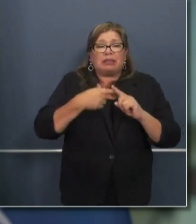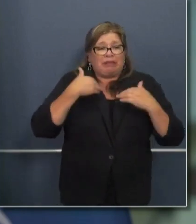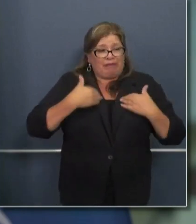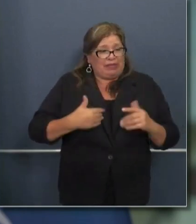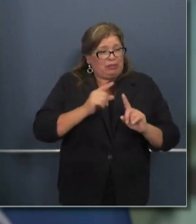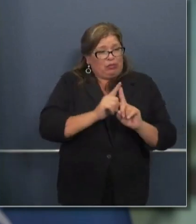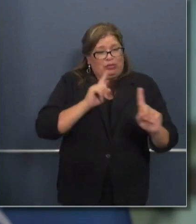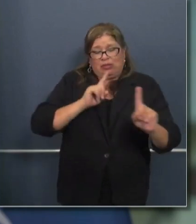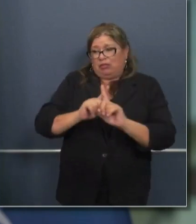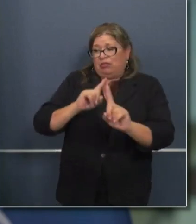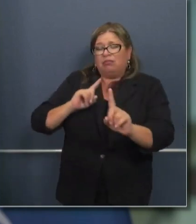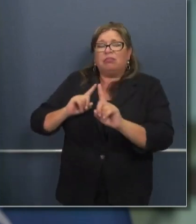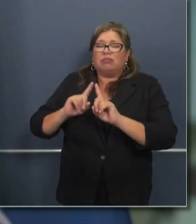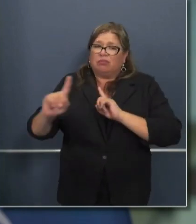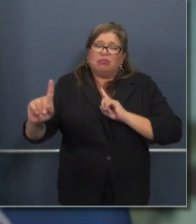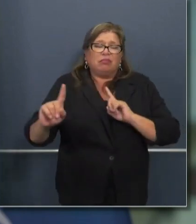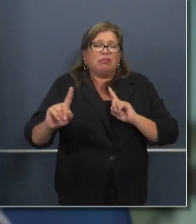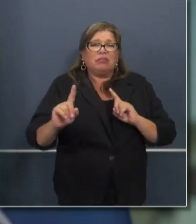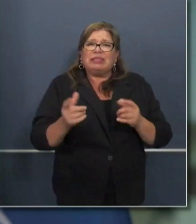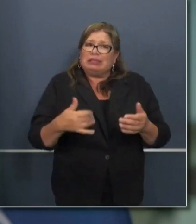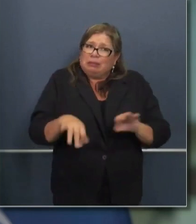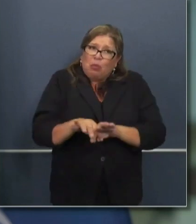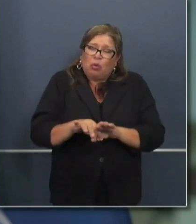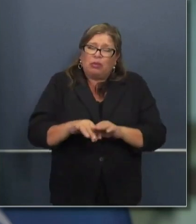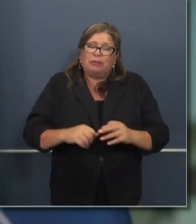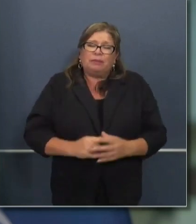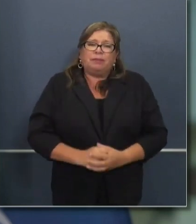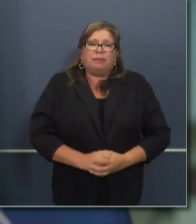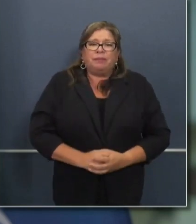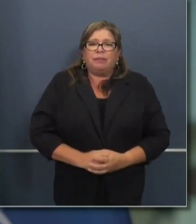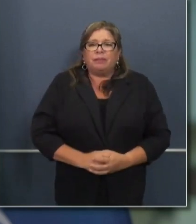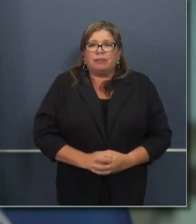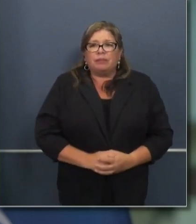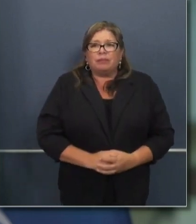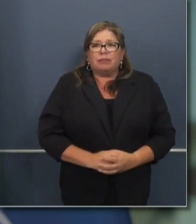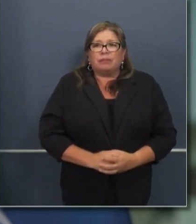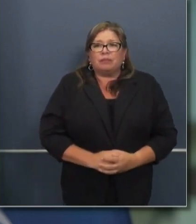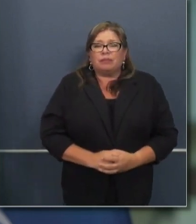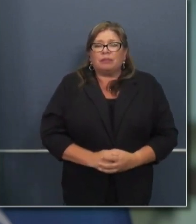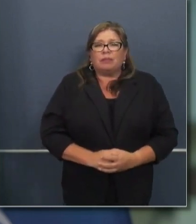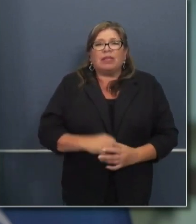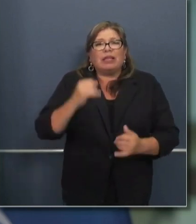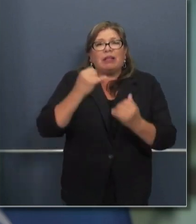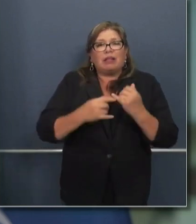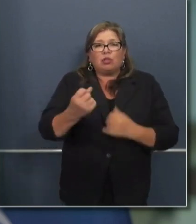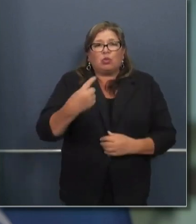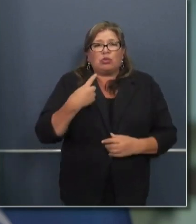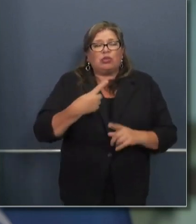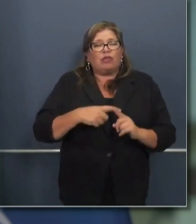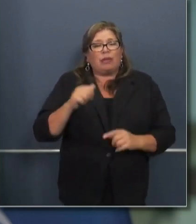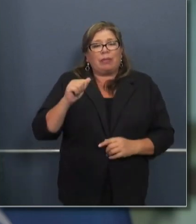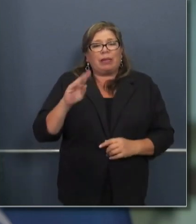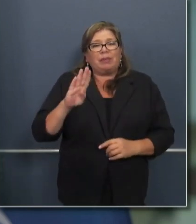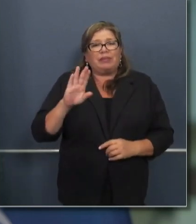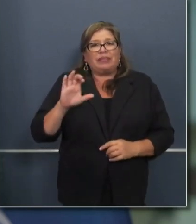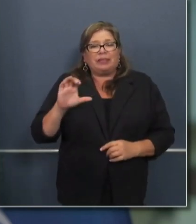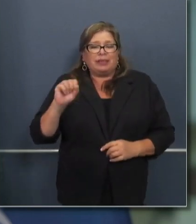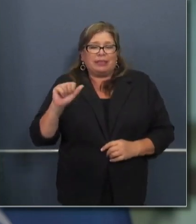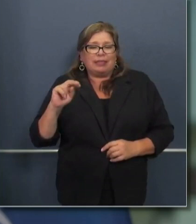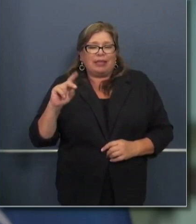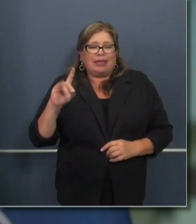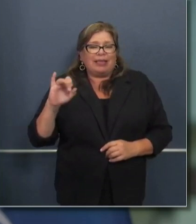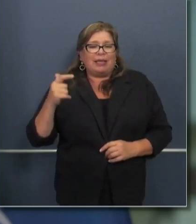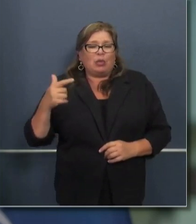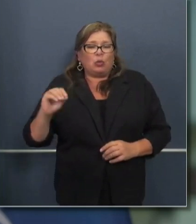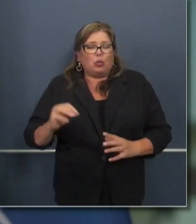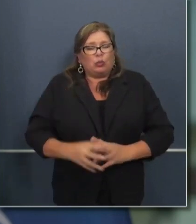distancing is the most important thing you can do. Final question, John Horn, ABC San Diego. Hi, Governor. Thanks for